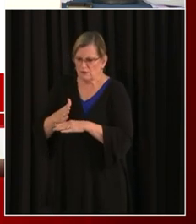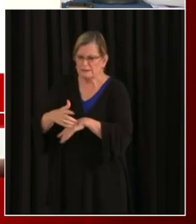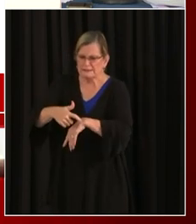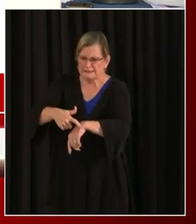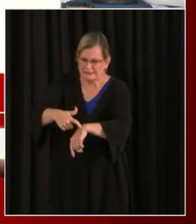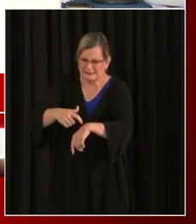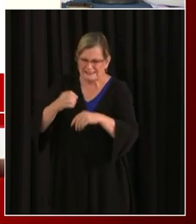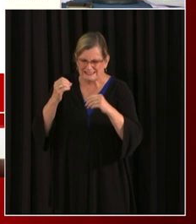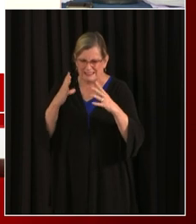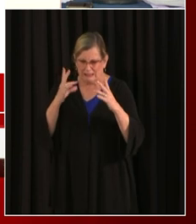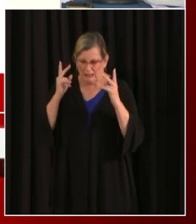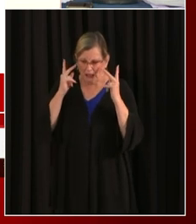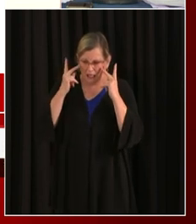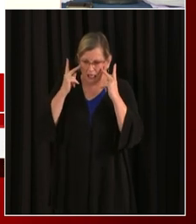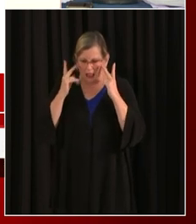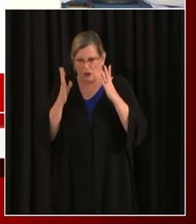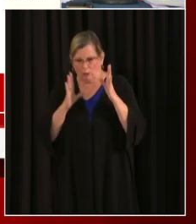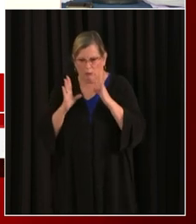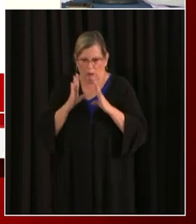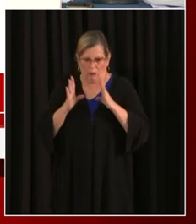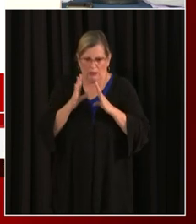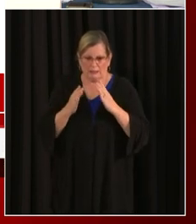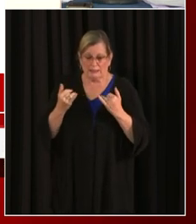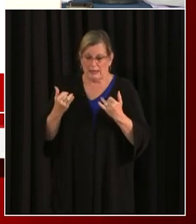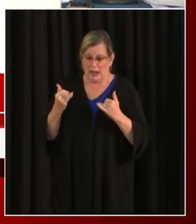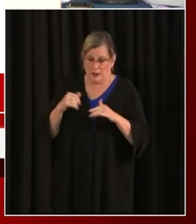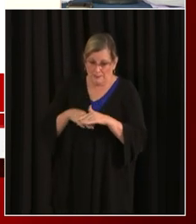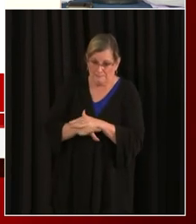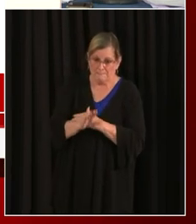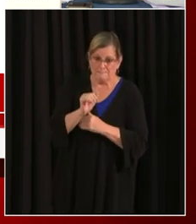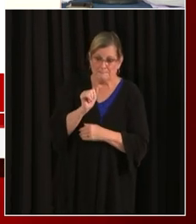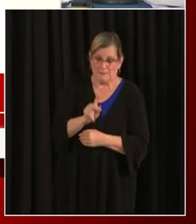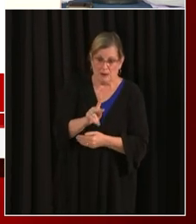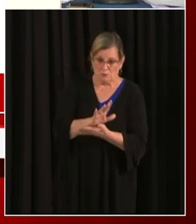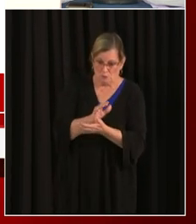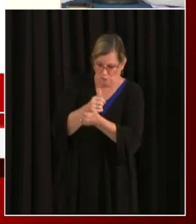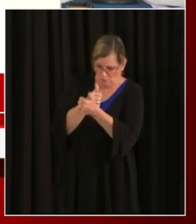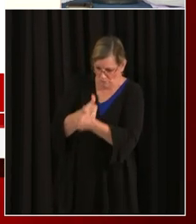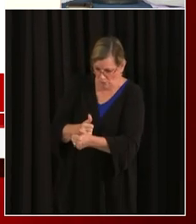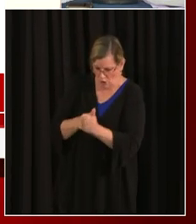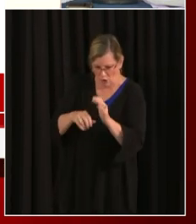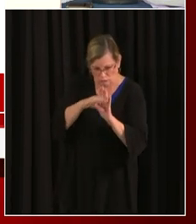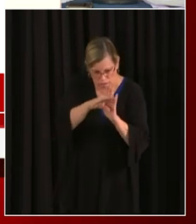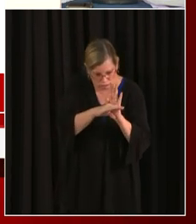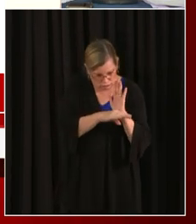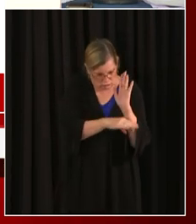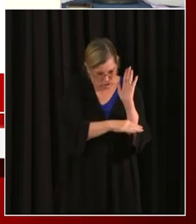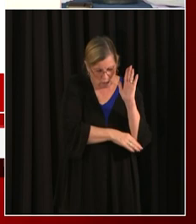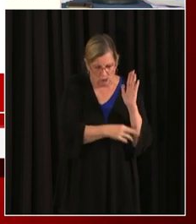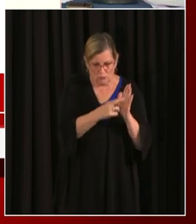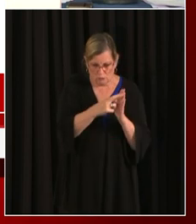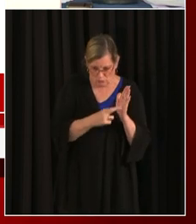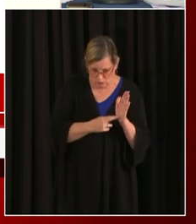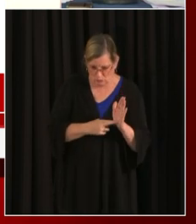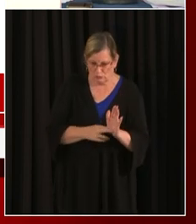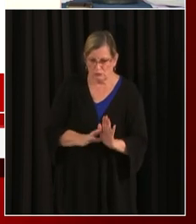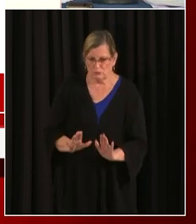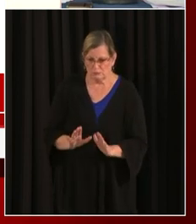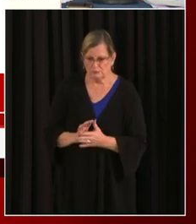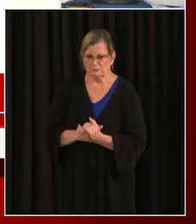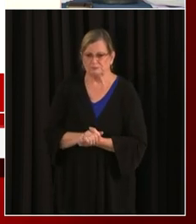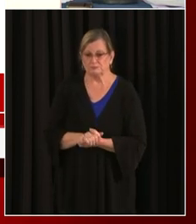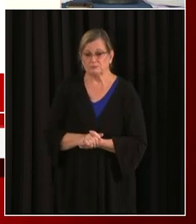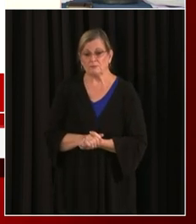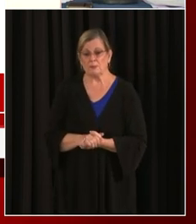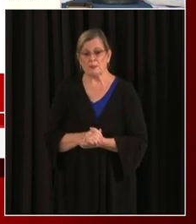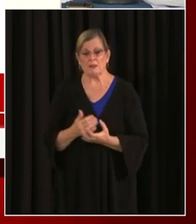really lessened once they were back in the buildings with students and following the protocols and seeing that everything worked. We also talked about what it